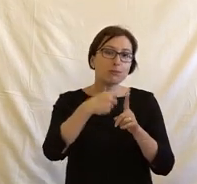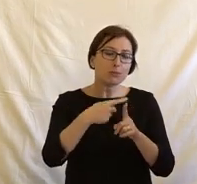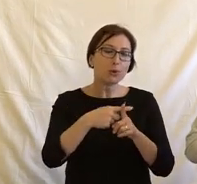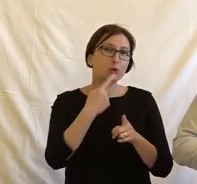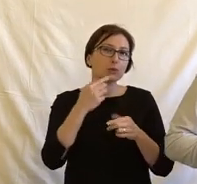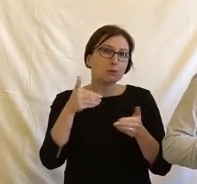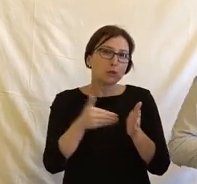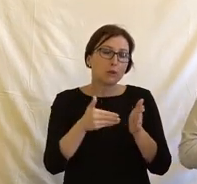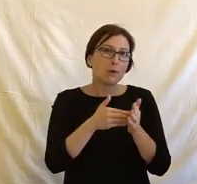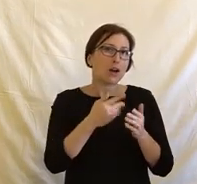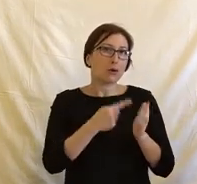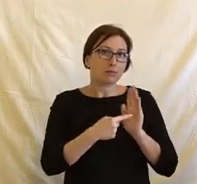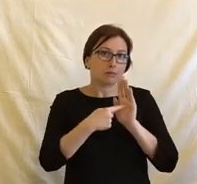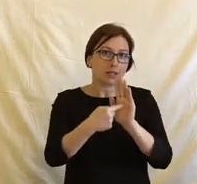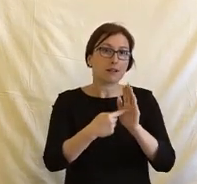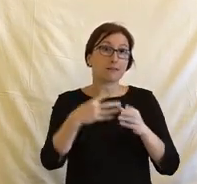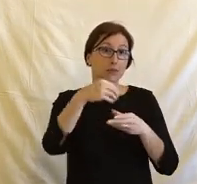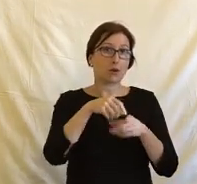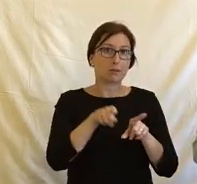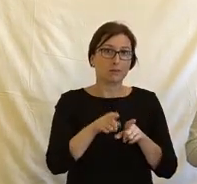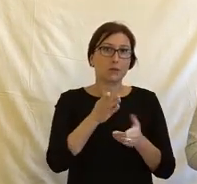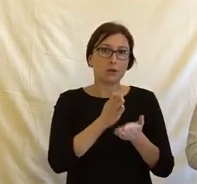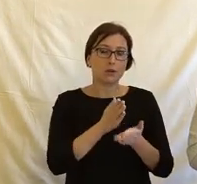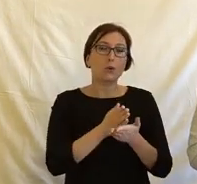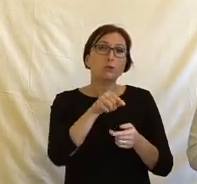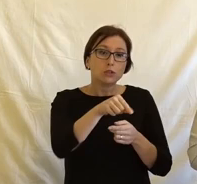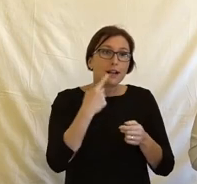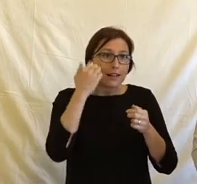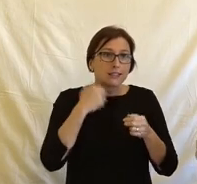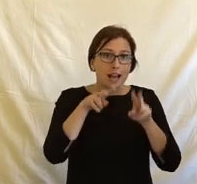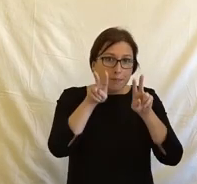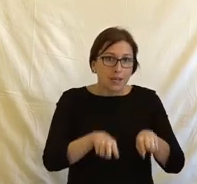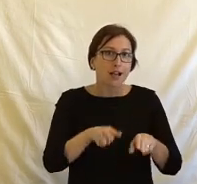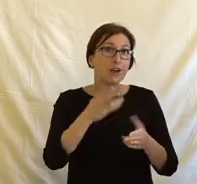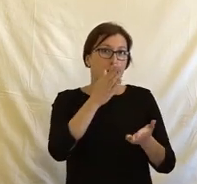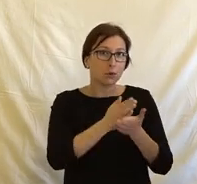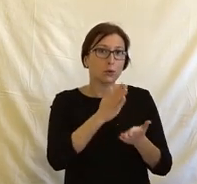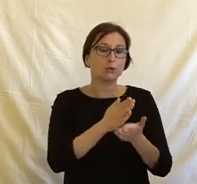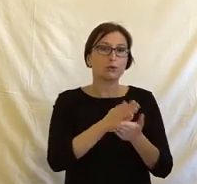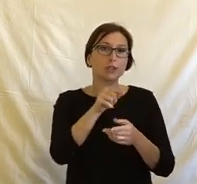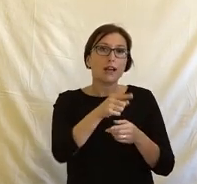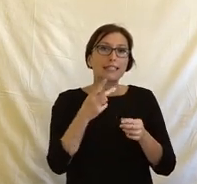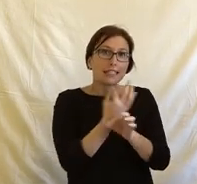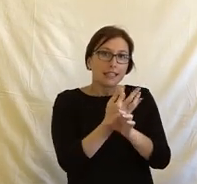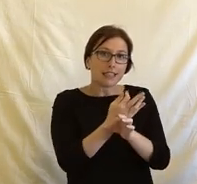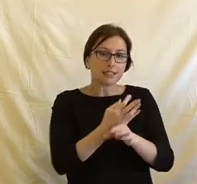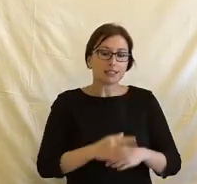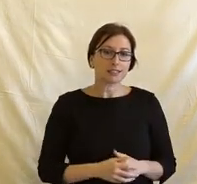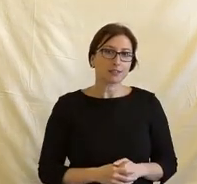způsobem, protože se nám nyní v těch lidských právech promítá i skrze digitalizaci.